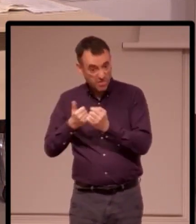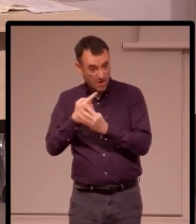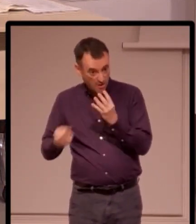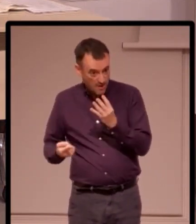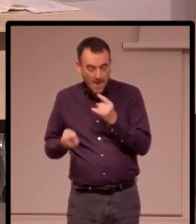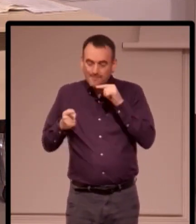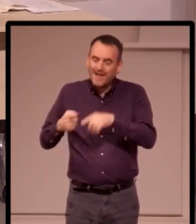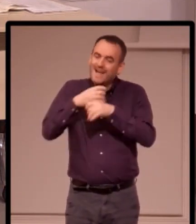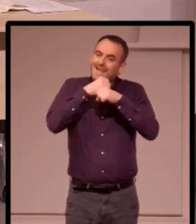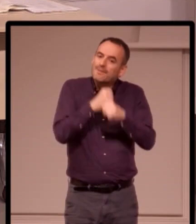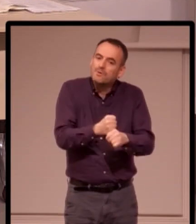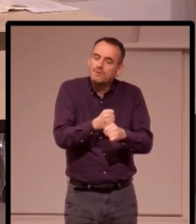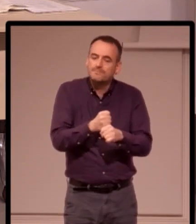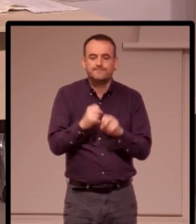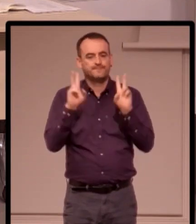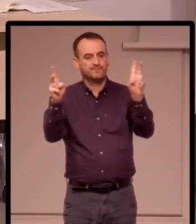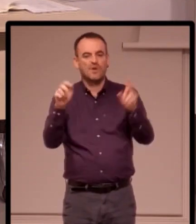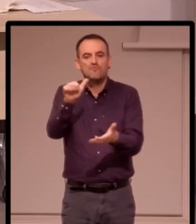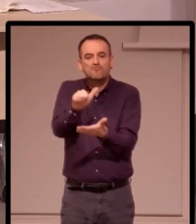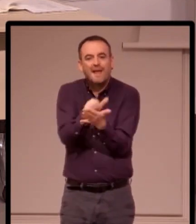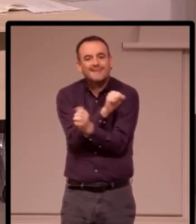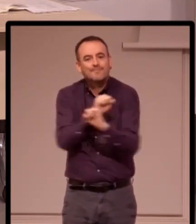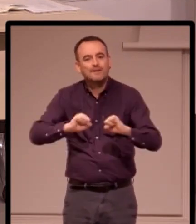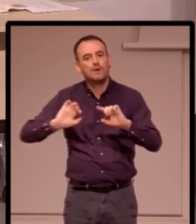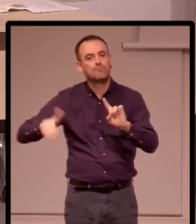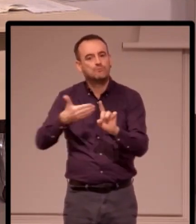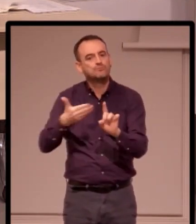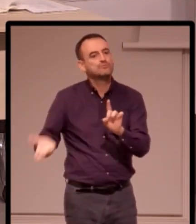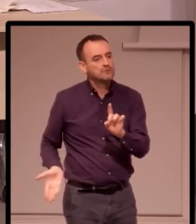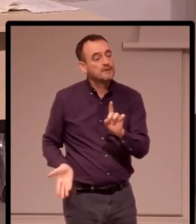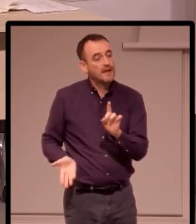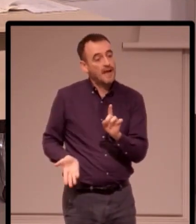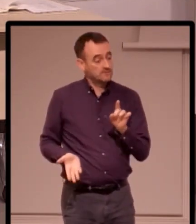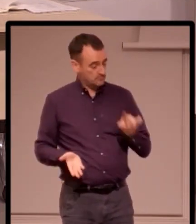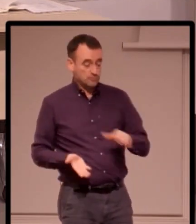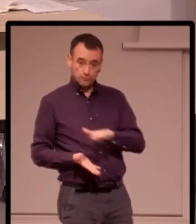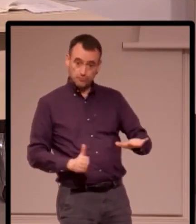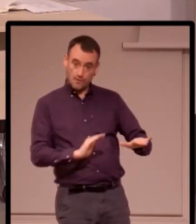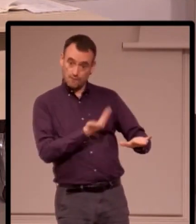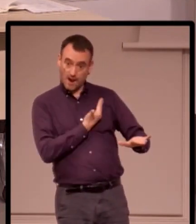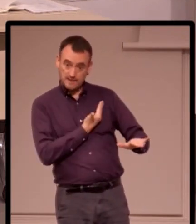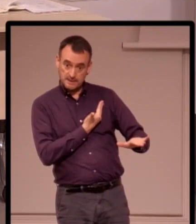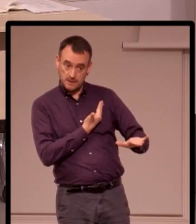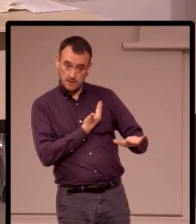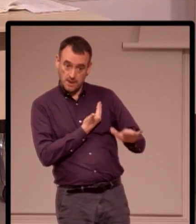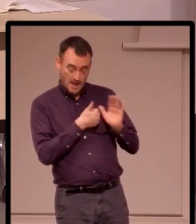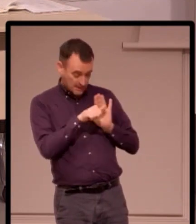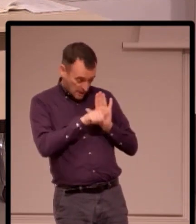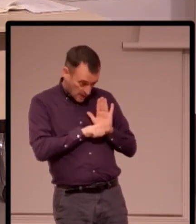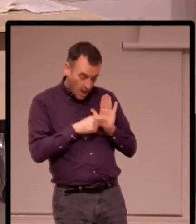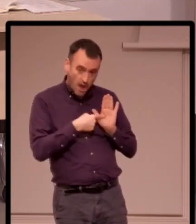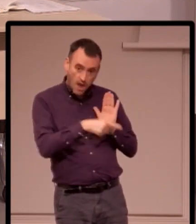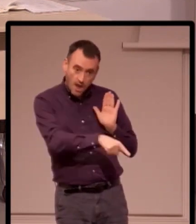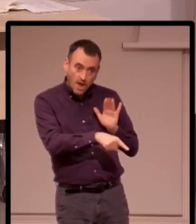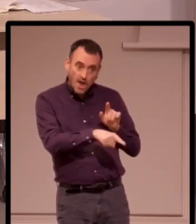that commitment to a rights-based approach, and knowing that actually if you start with the children's rights agenda, you work with children and young